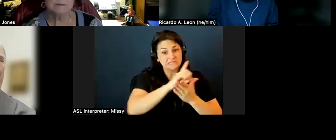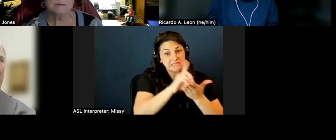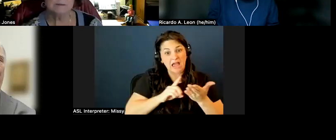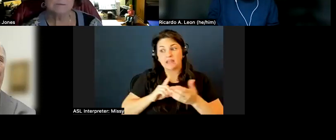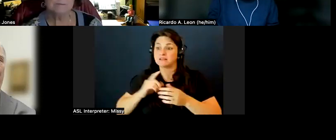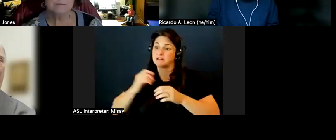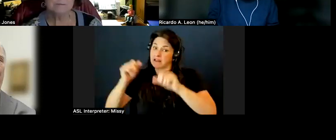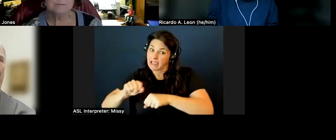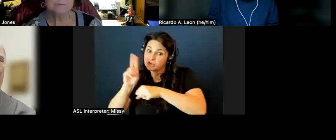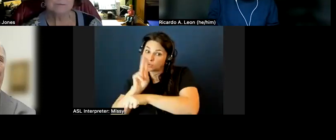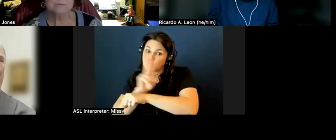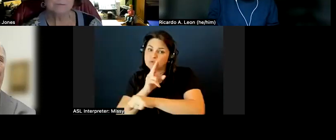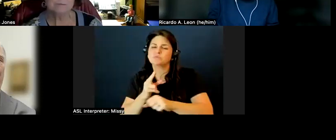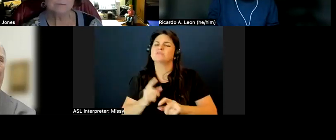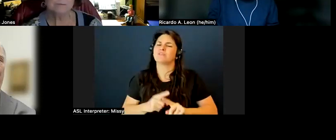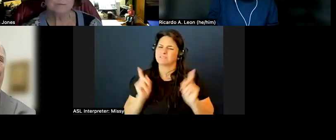elements.